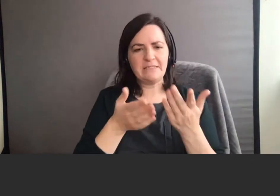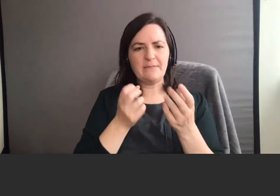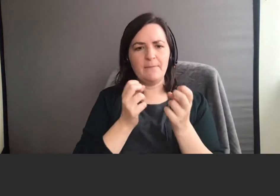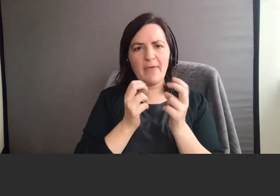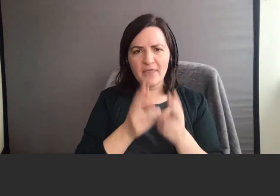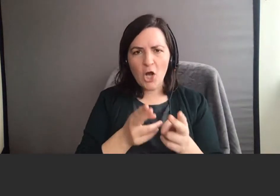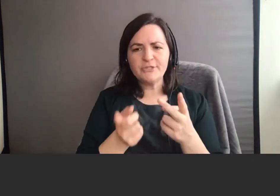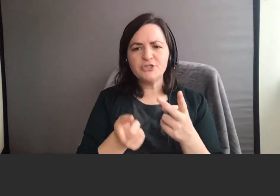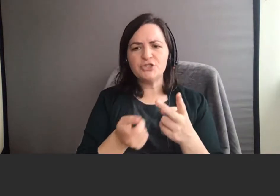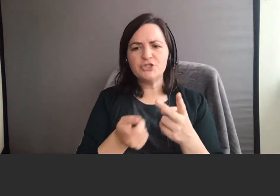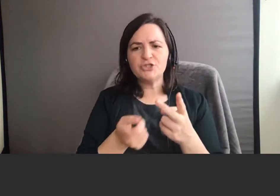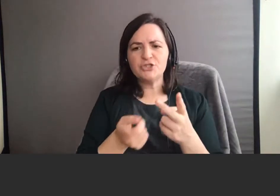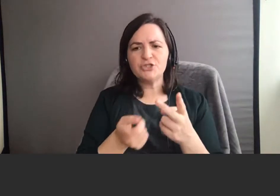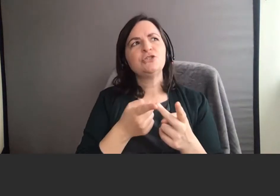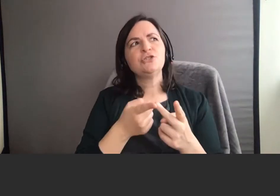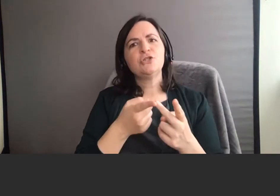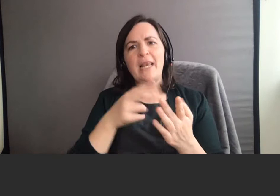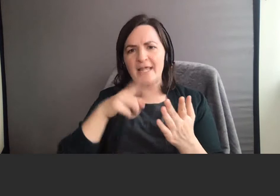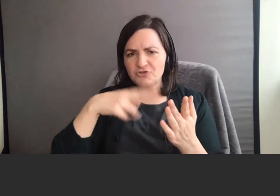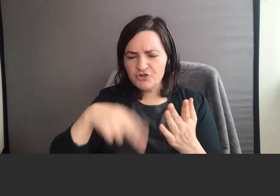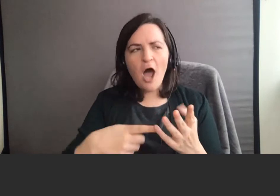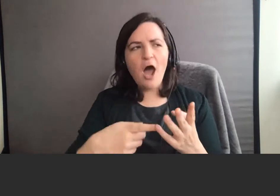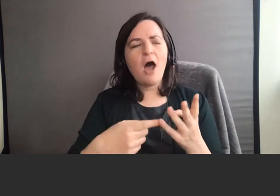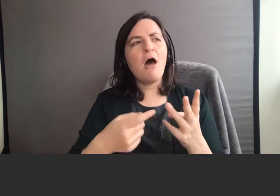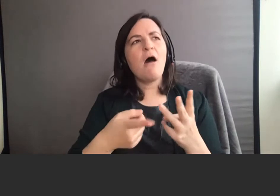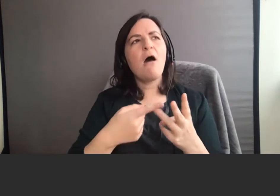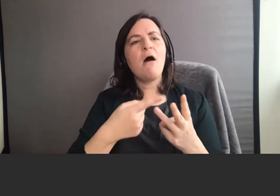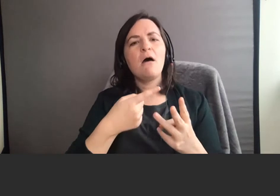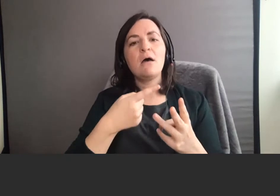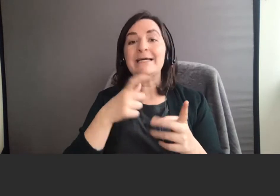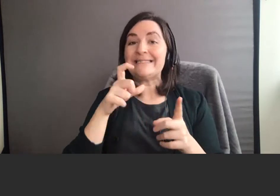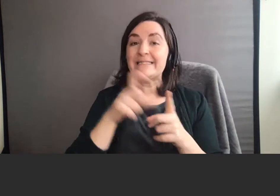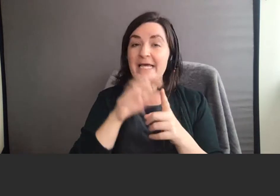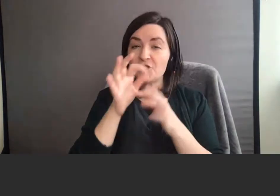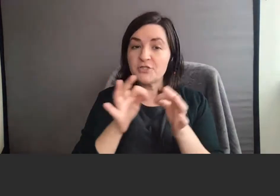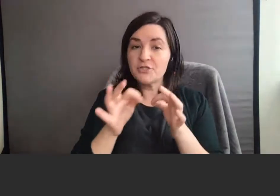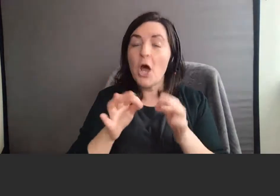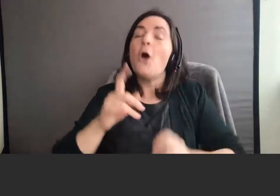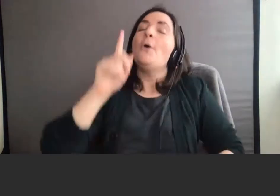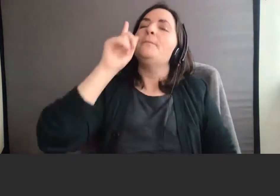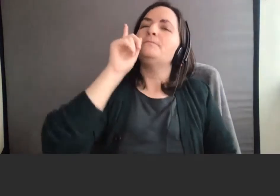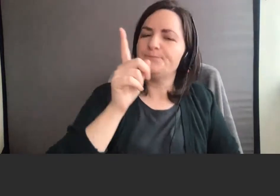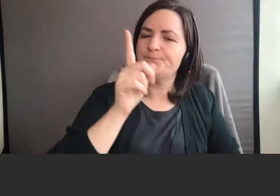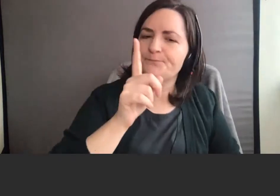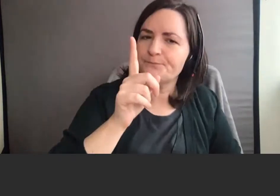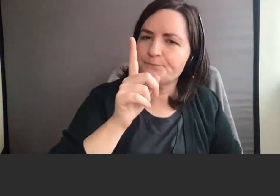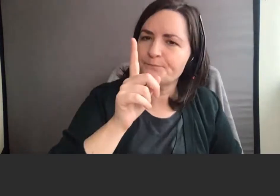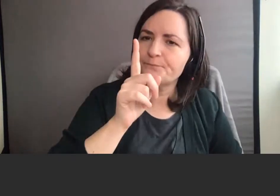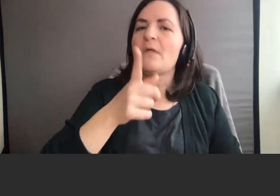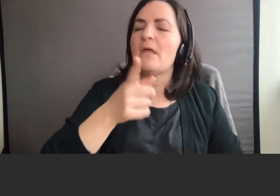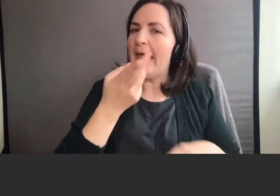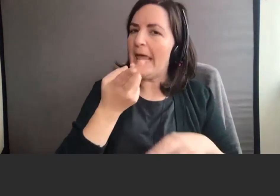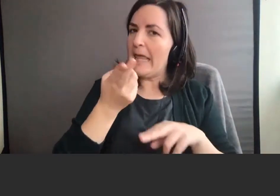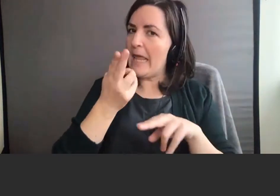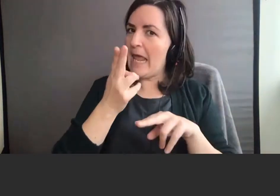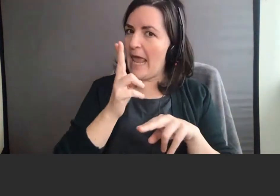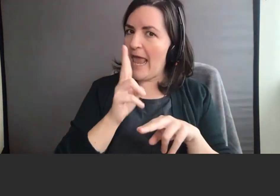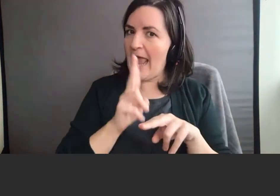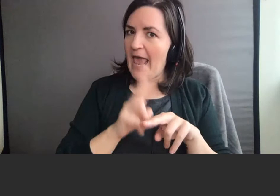literature, we've talked about journal, about dissertation questions. If you've got a question about your